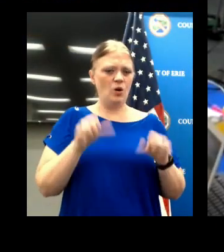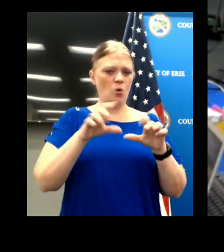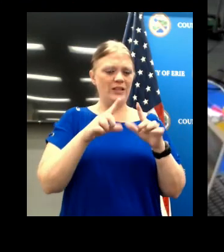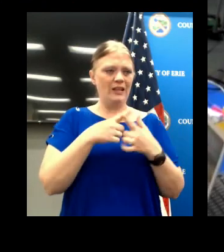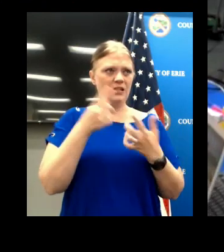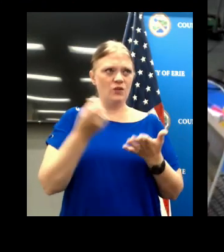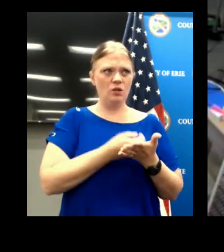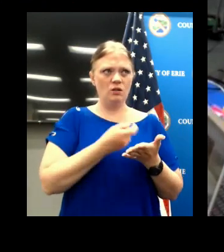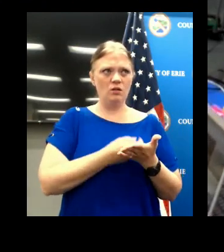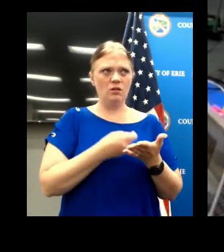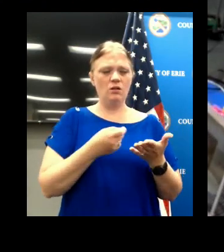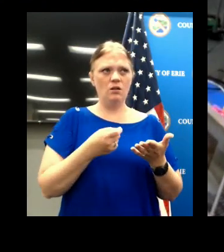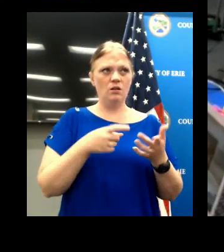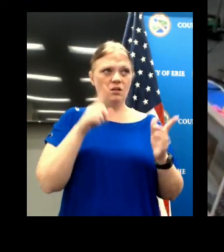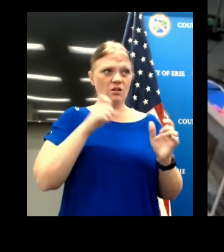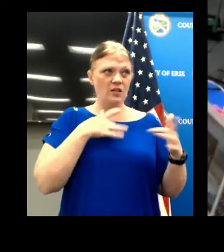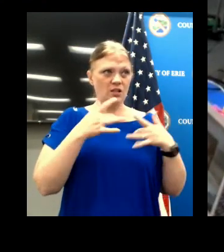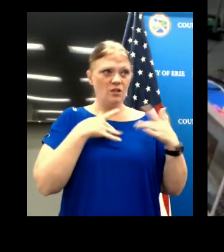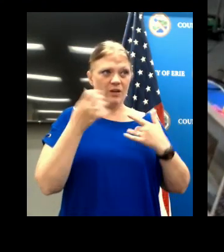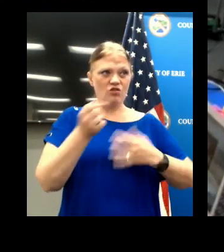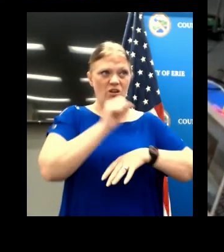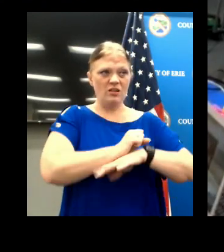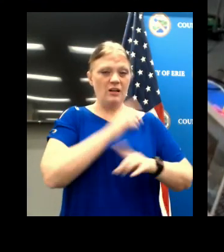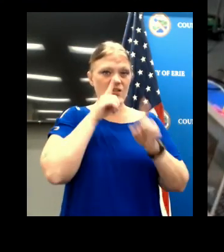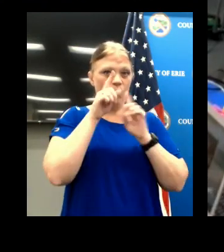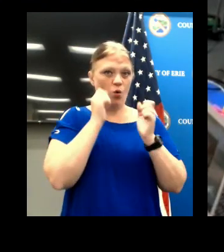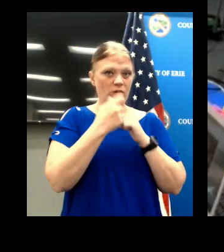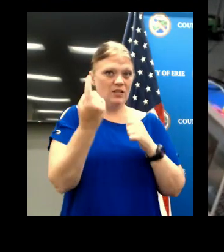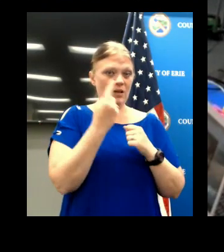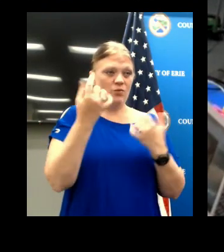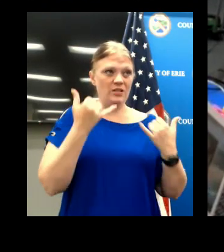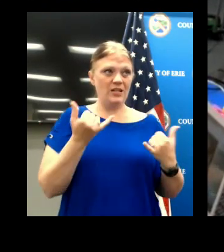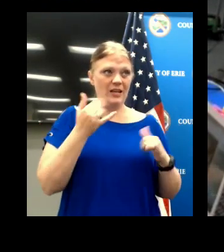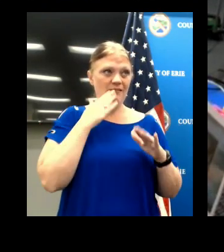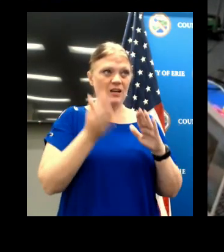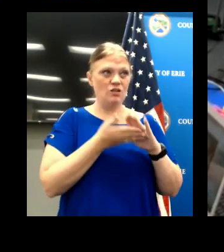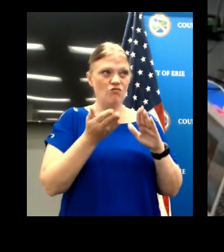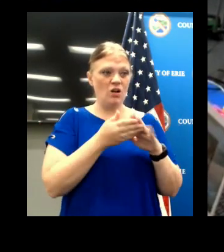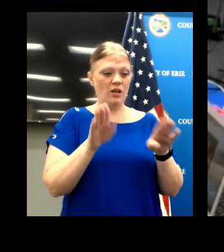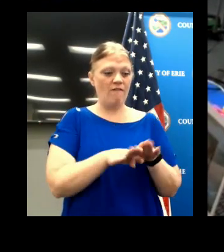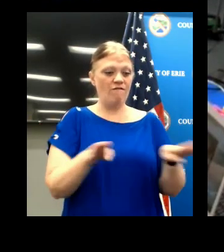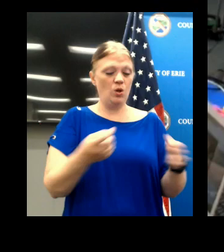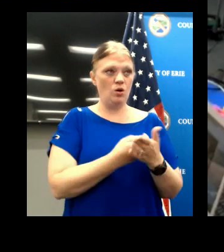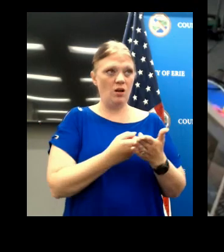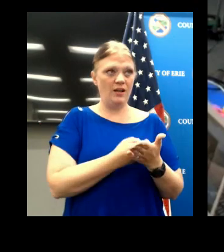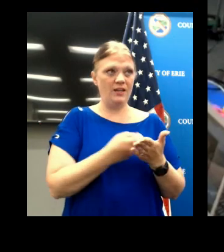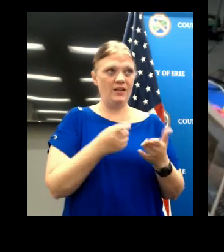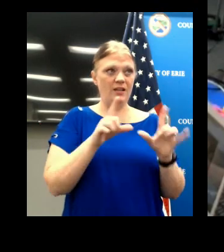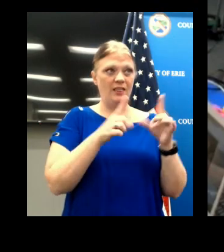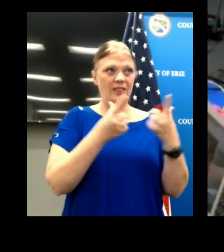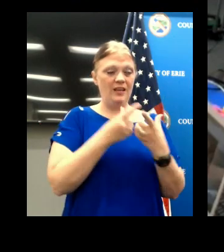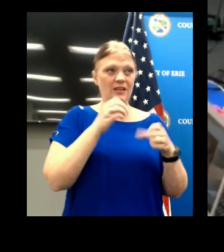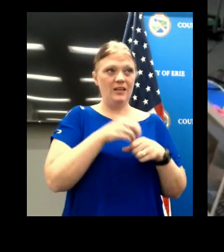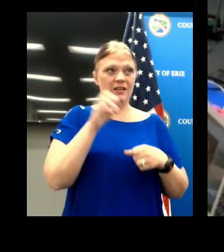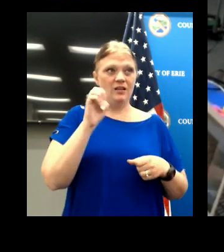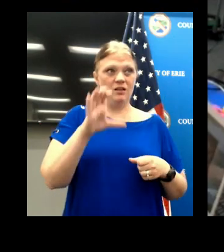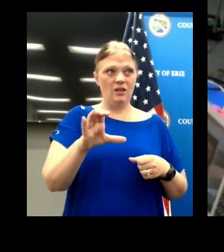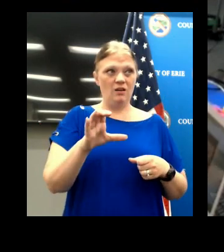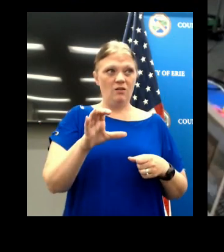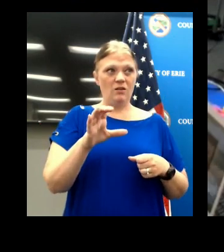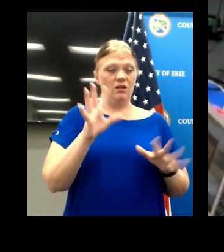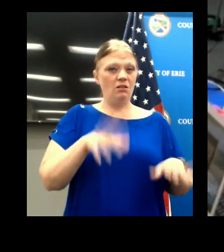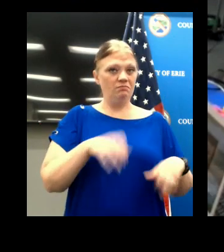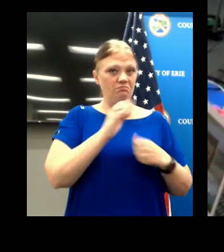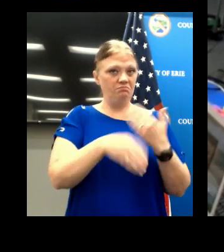be concerned about being shut down? I spoke to somebody today who is running a floor hockey league in Erie County. They're taking all the